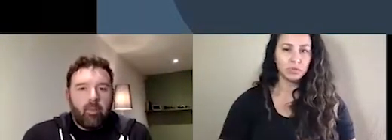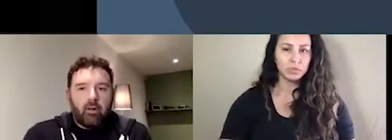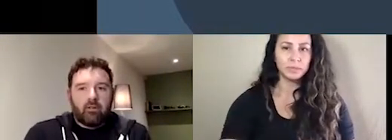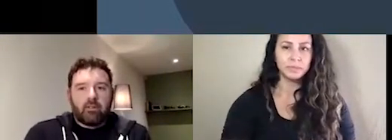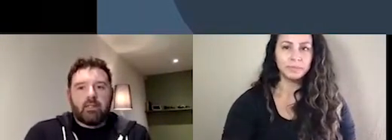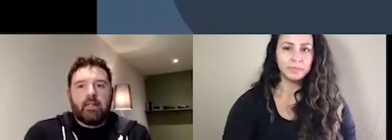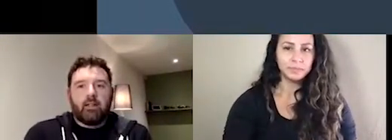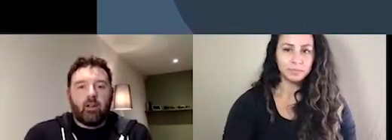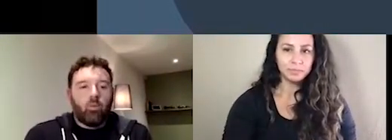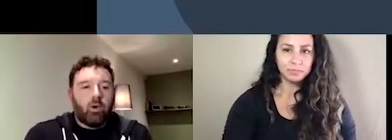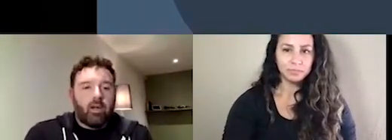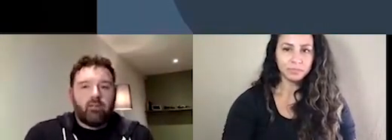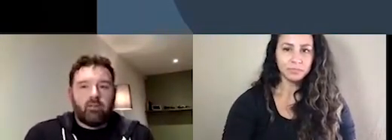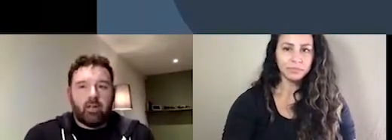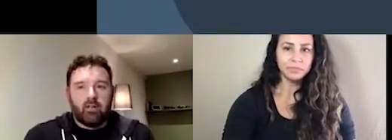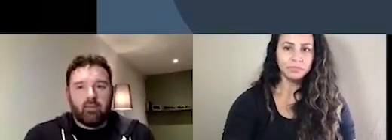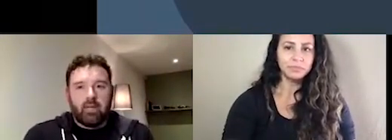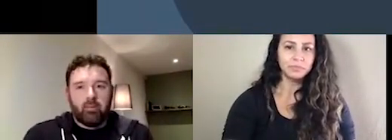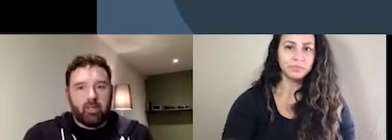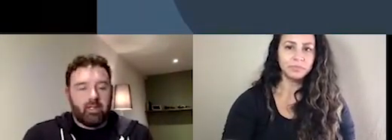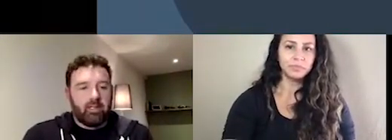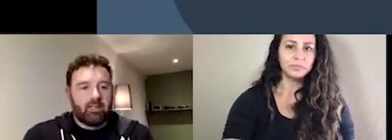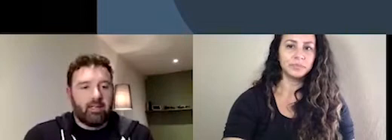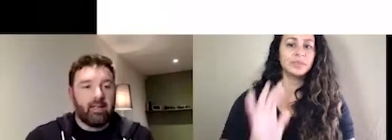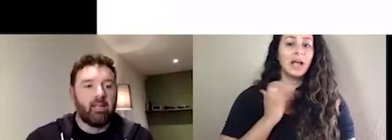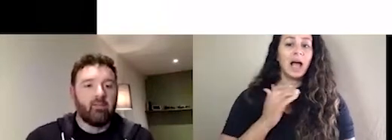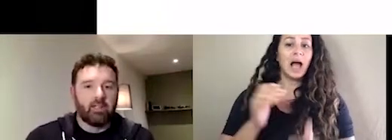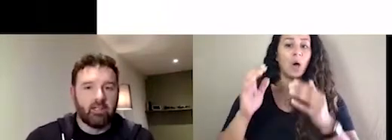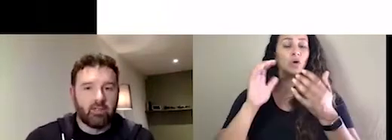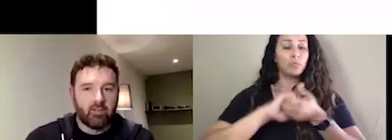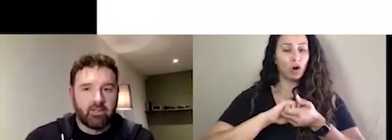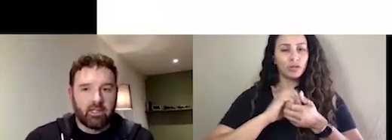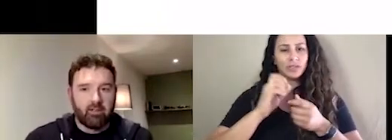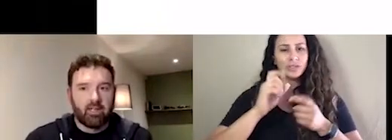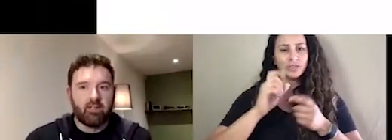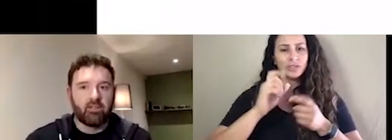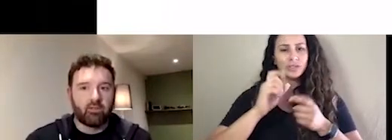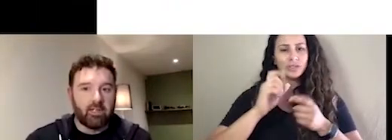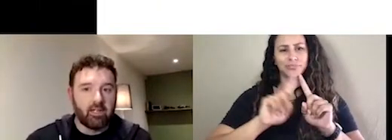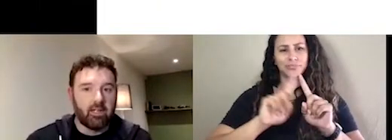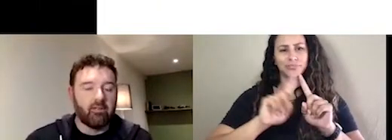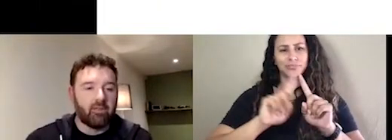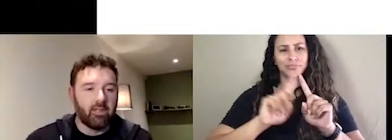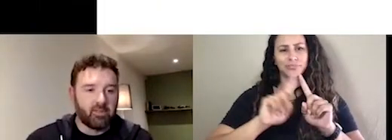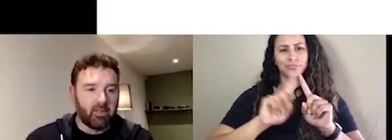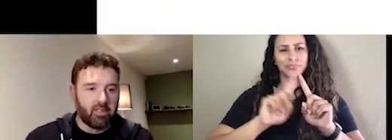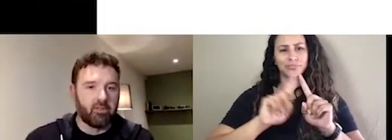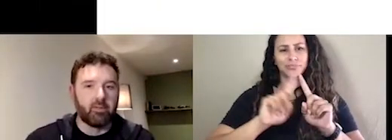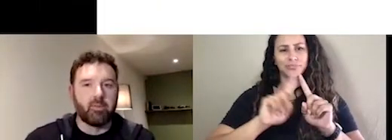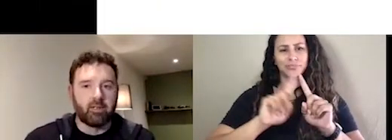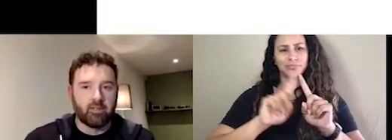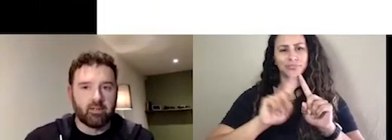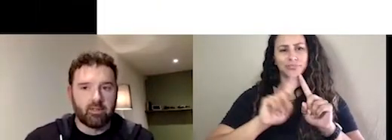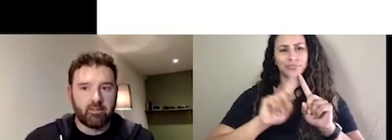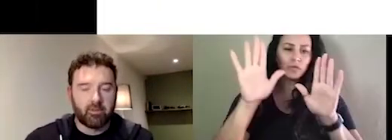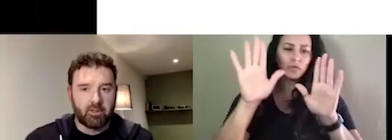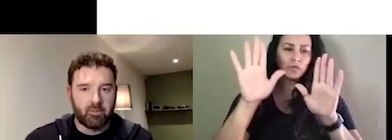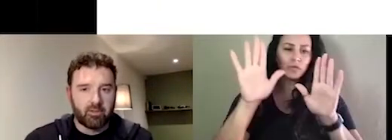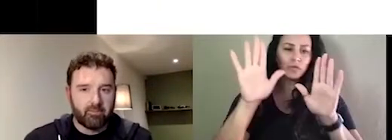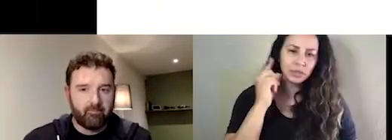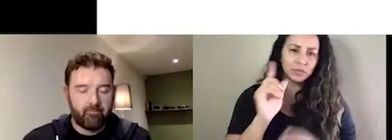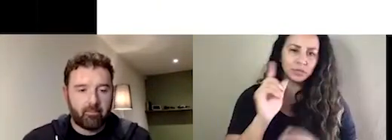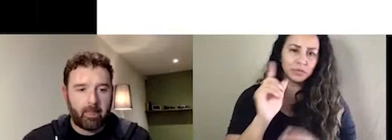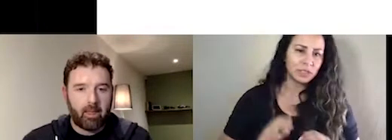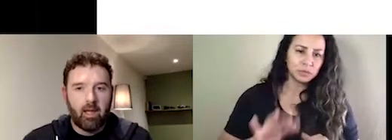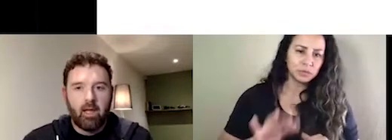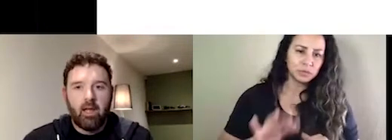App partners lean on a wide variety of capabilities and innovation surface area to create delightful experience for HubSpot customers.